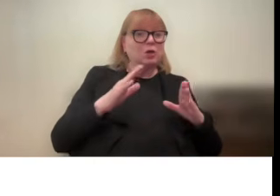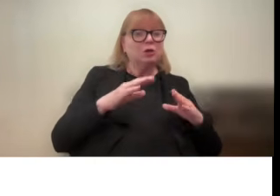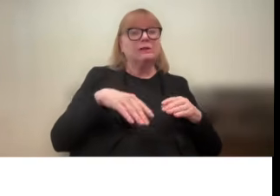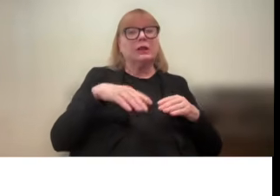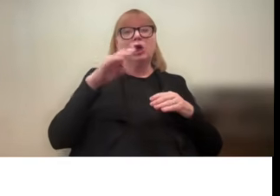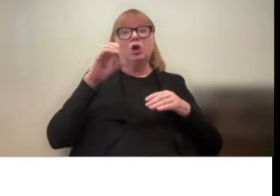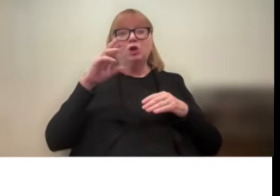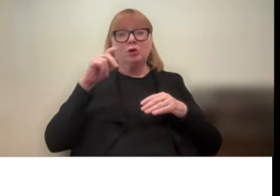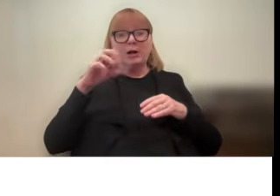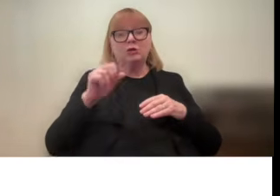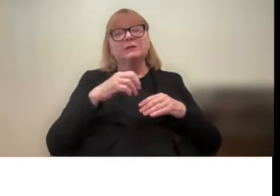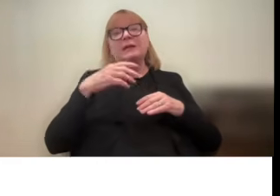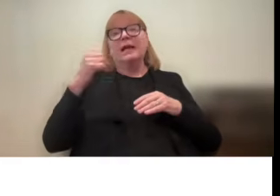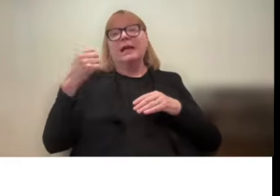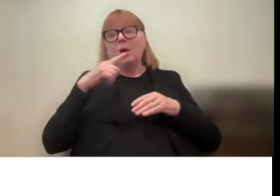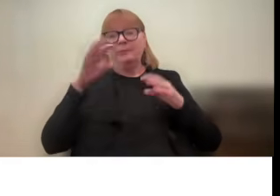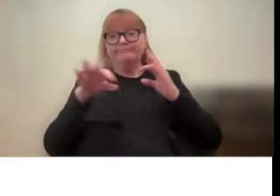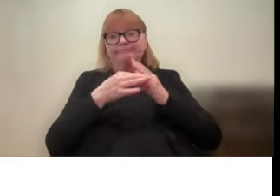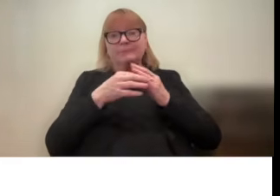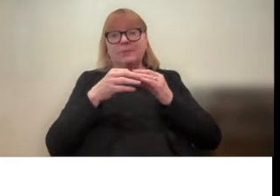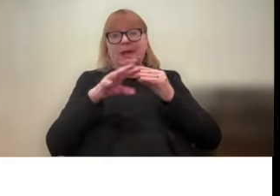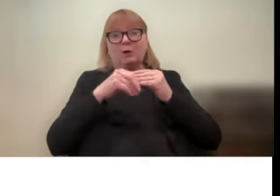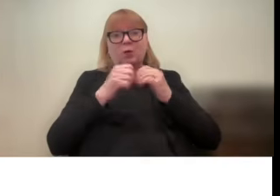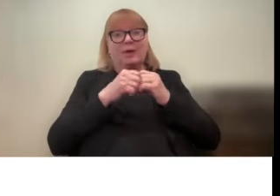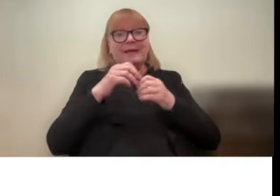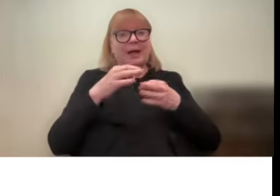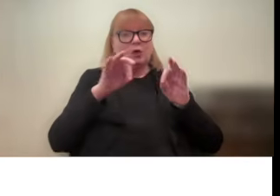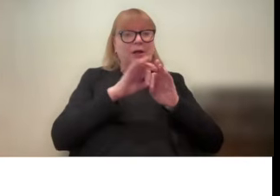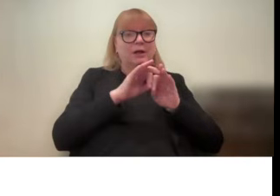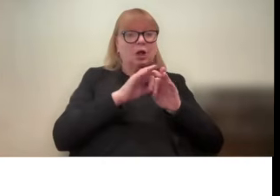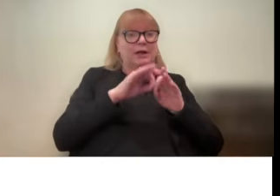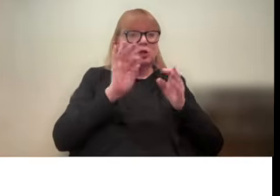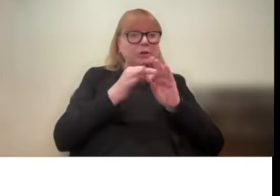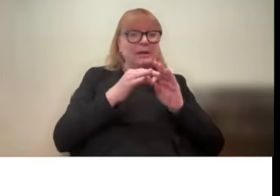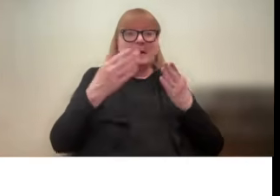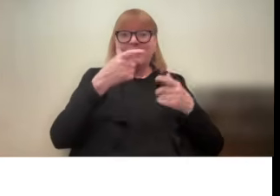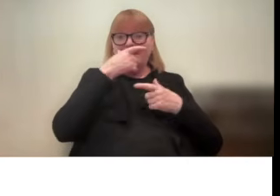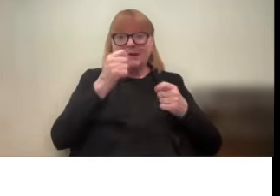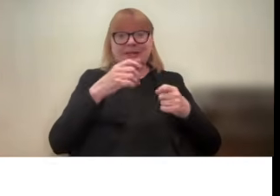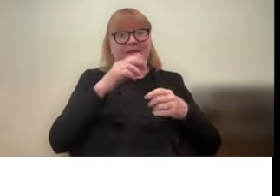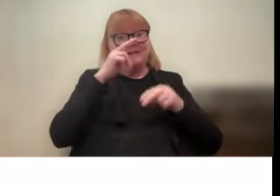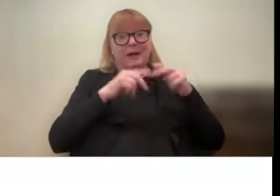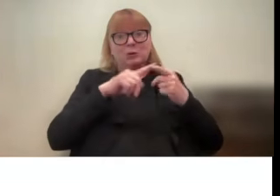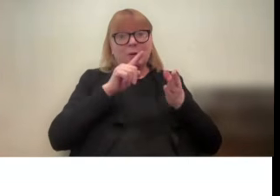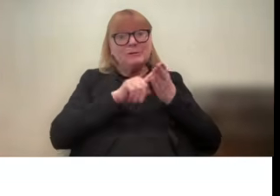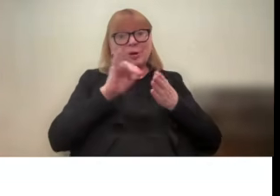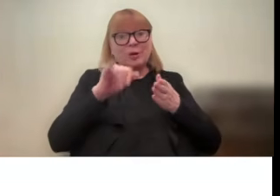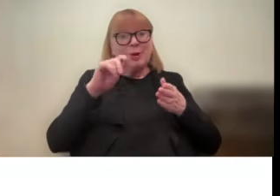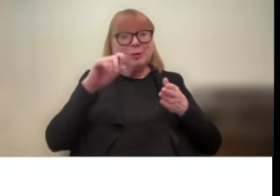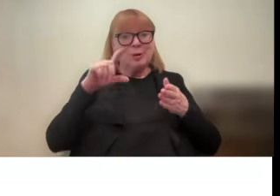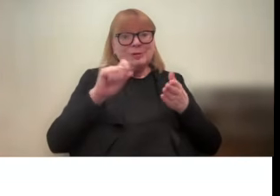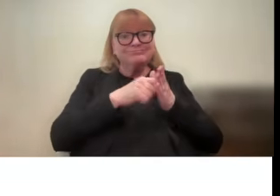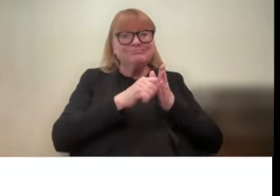anyone concerned with ethical image creation and interpretation. So while it may be fascinating and even fun to explore these